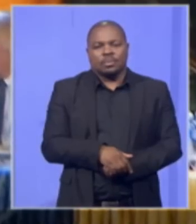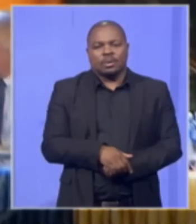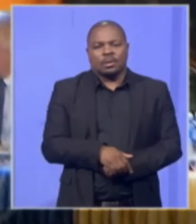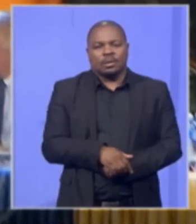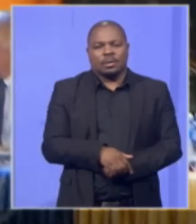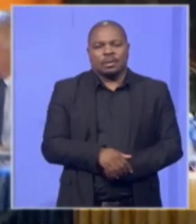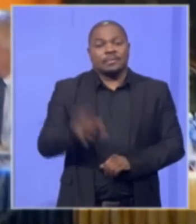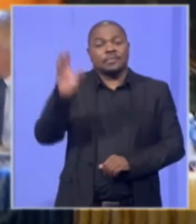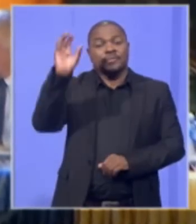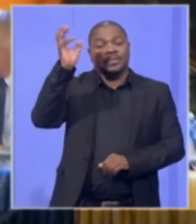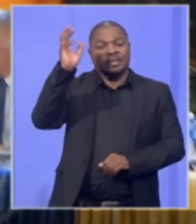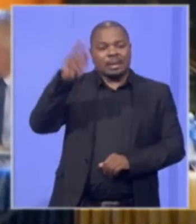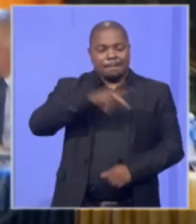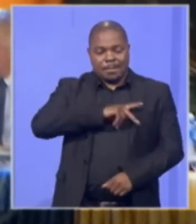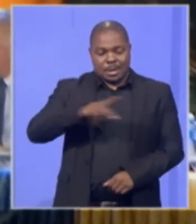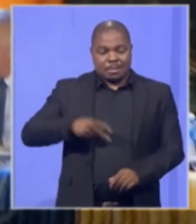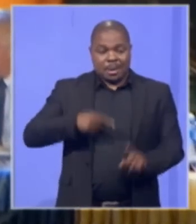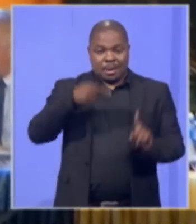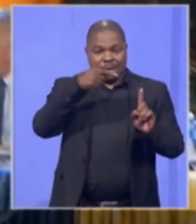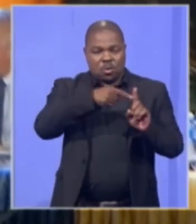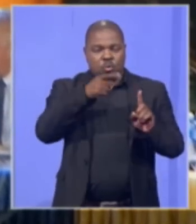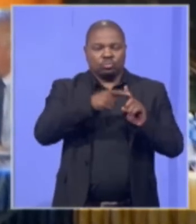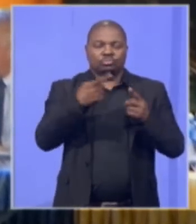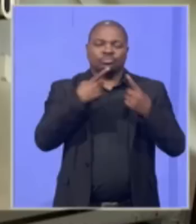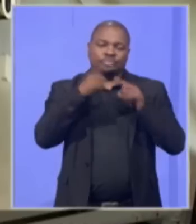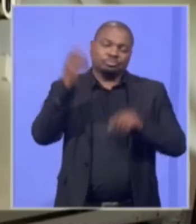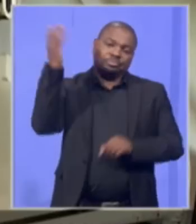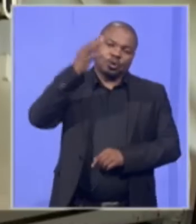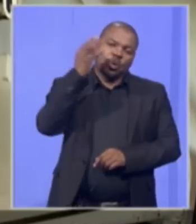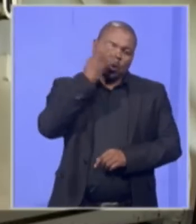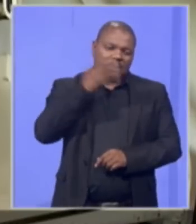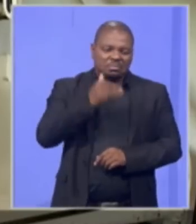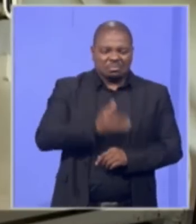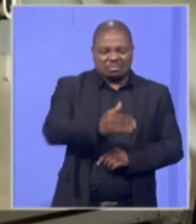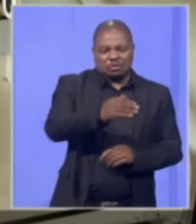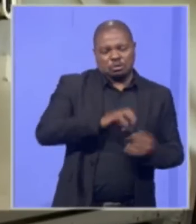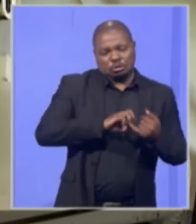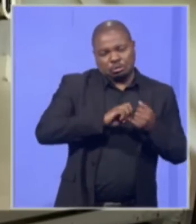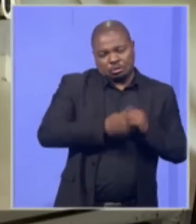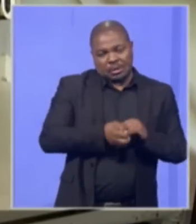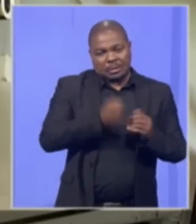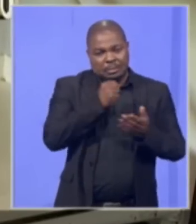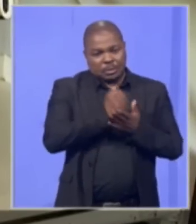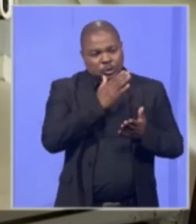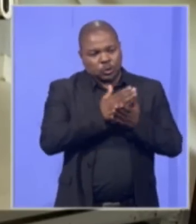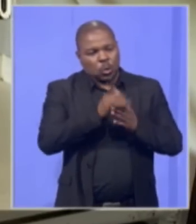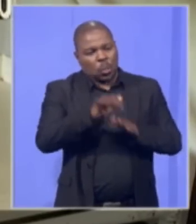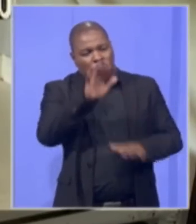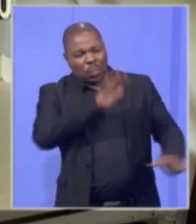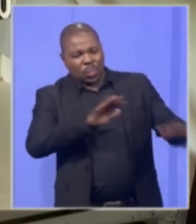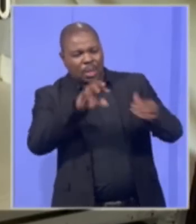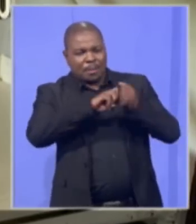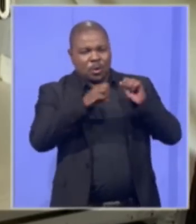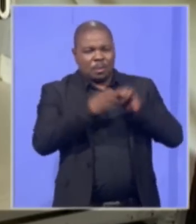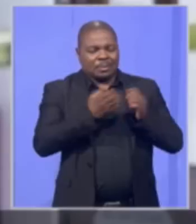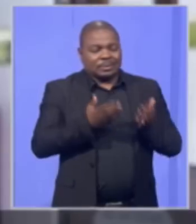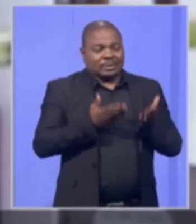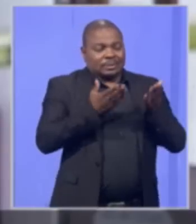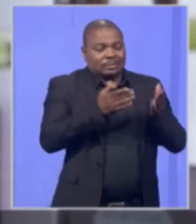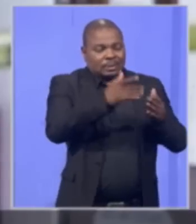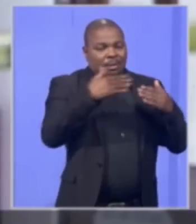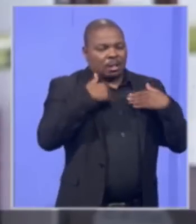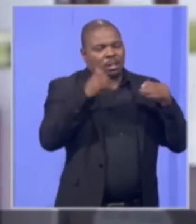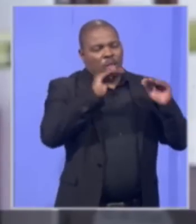Tona kgolo ya Free State Makhwini le tsoga Mothahe a re go tla dirwa maiteko a go leka go fokotsa mokgweleo wa ditheo tse thebolelo ya kalafi